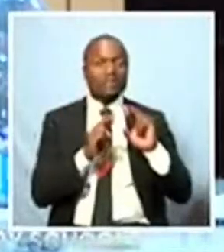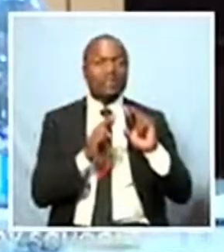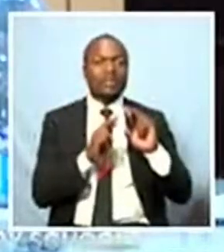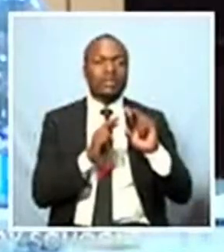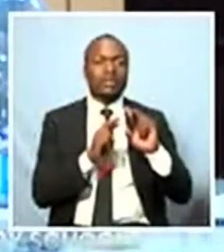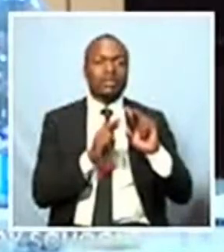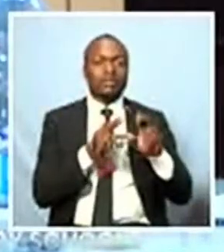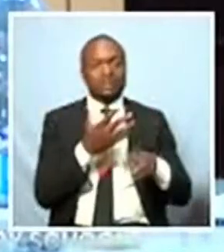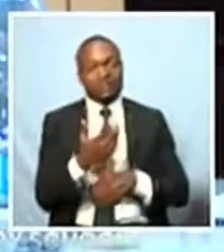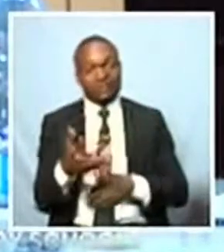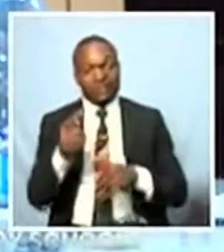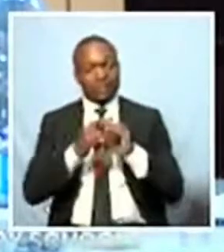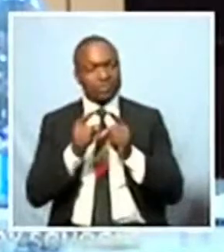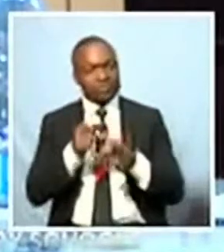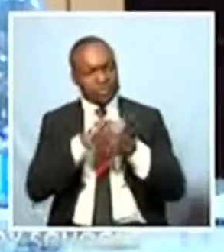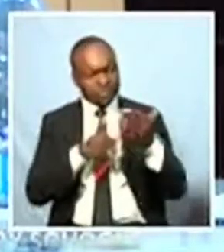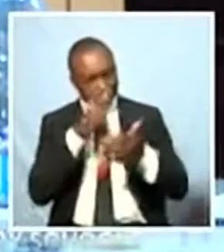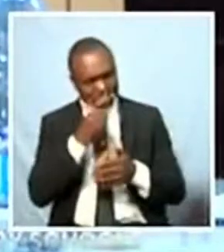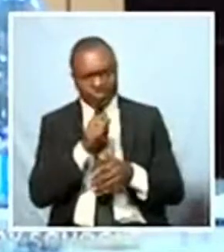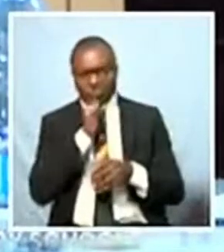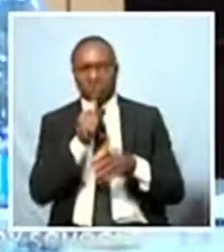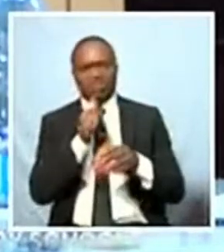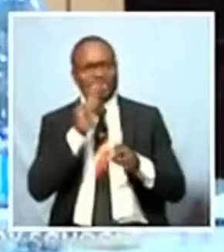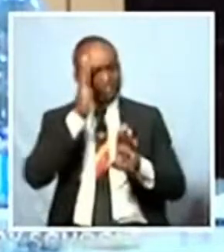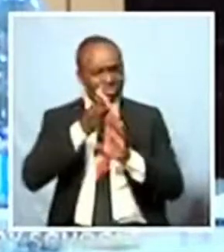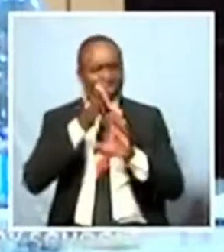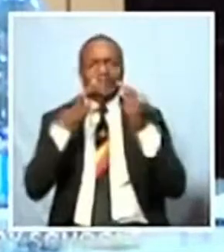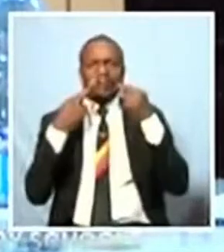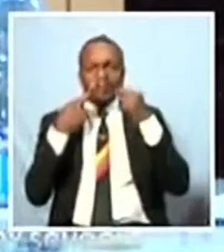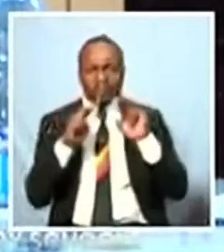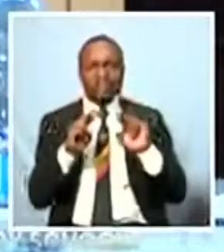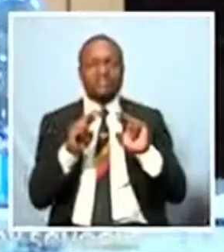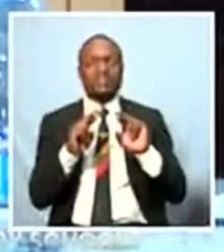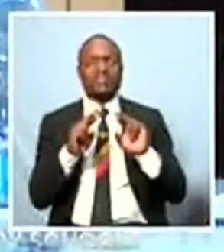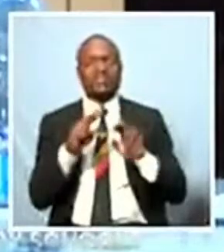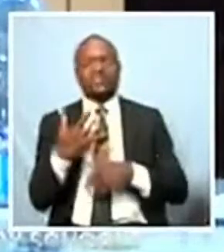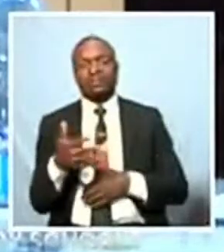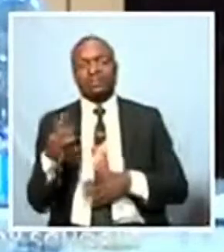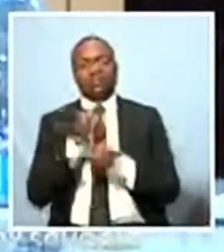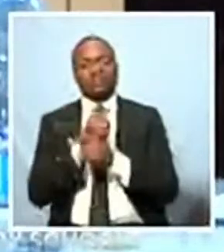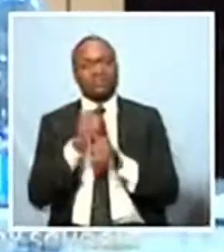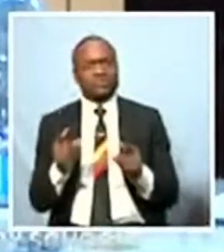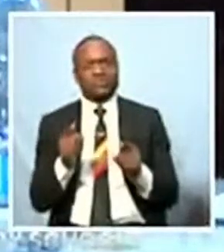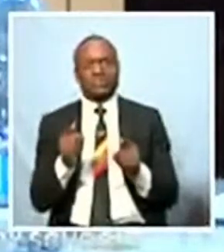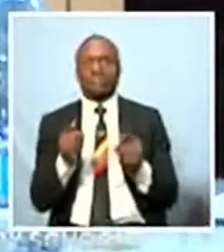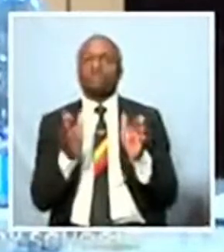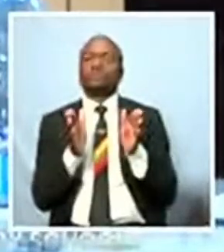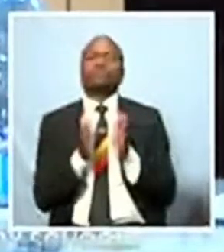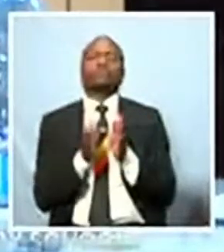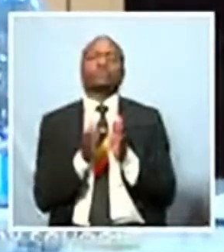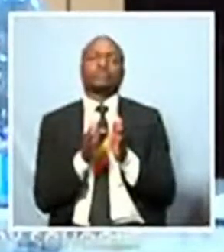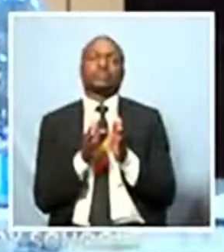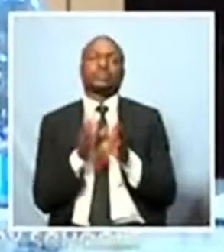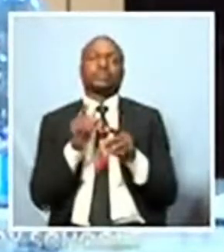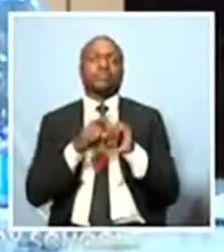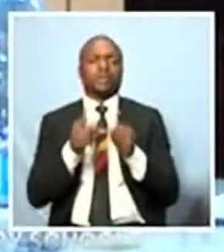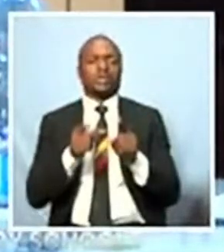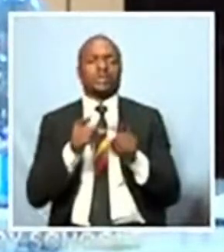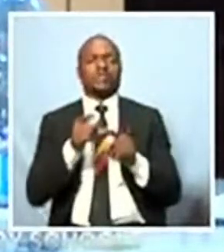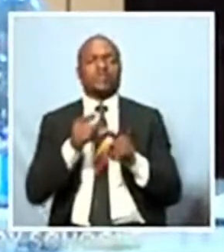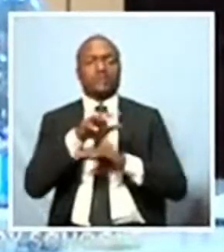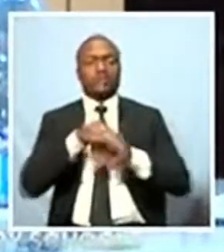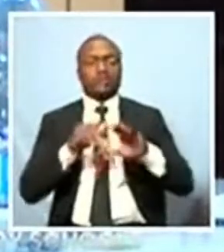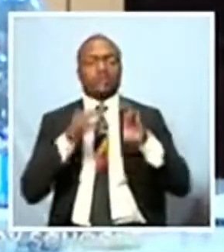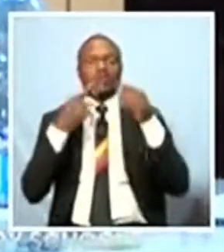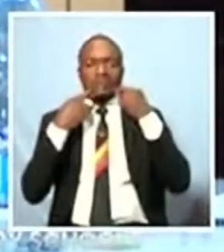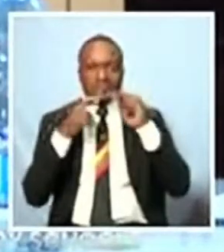looked at what they did, it wasn't really the outcome-based that is so detailed. It was really very shallow, and they called it outcome-based.